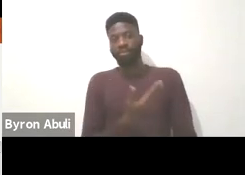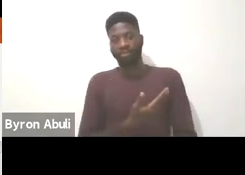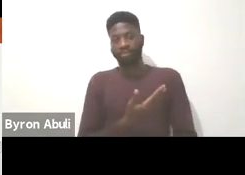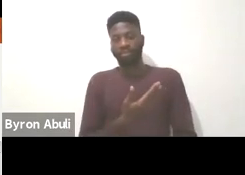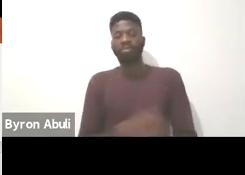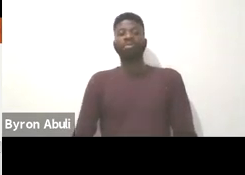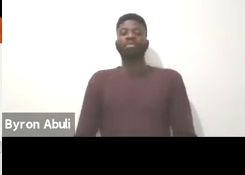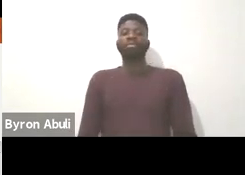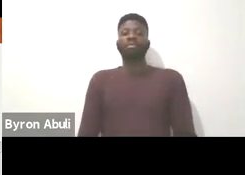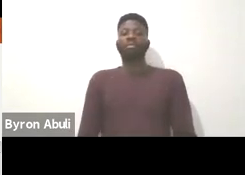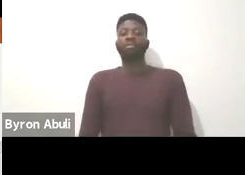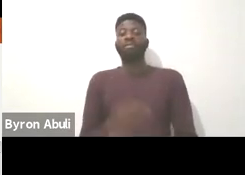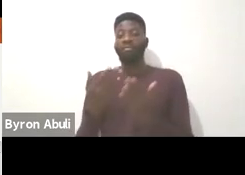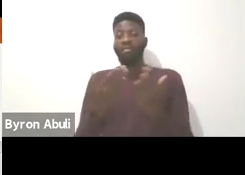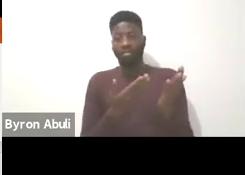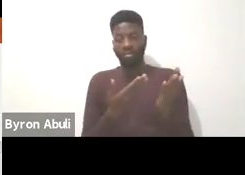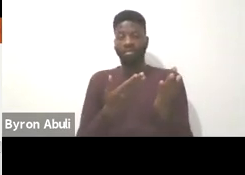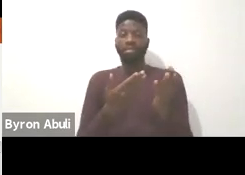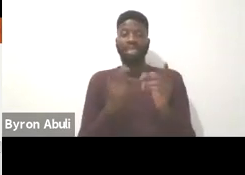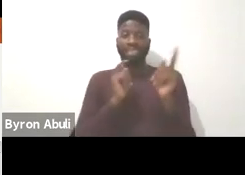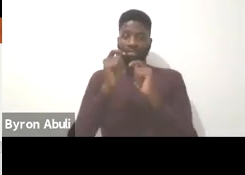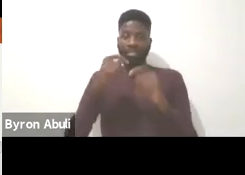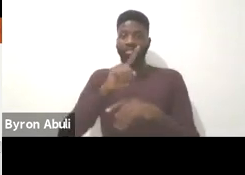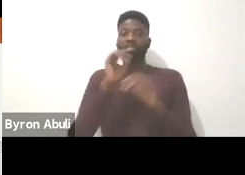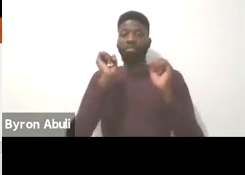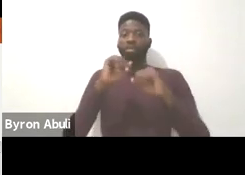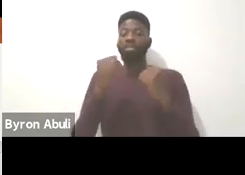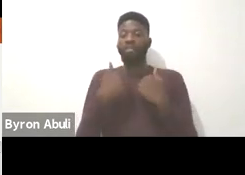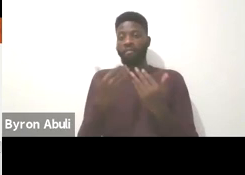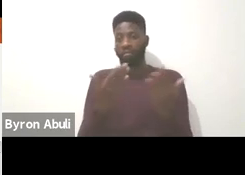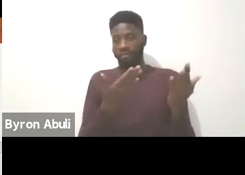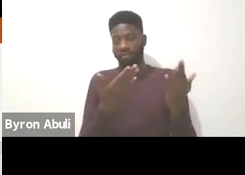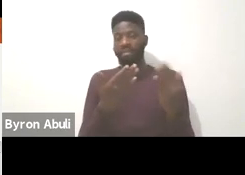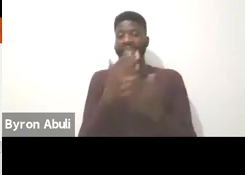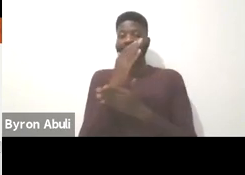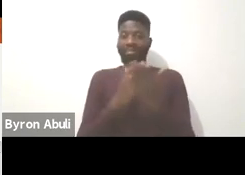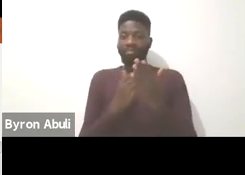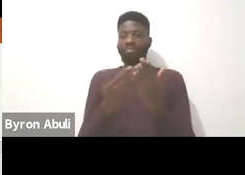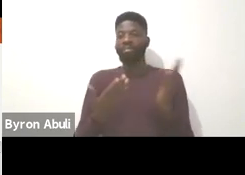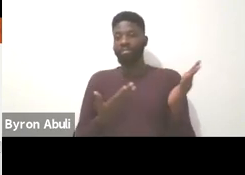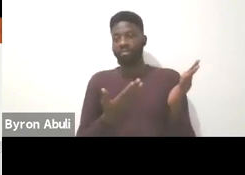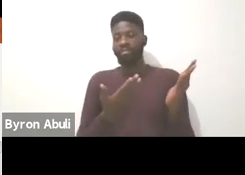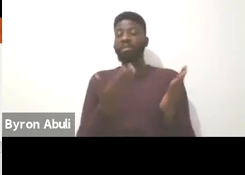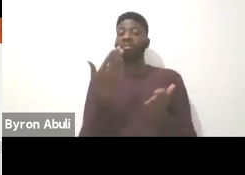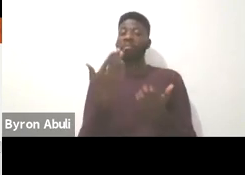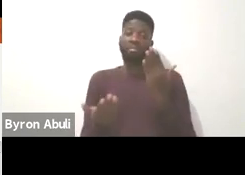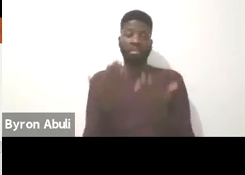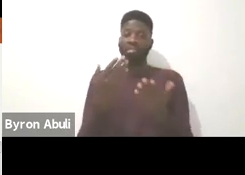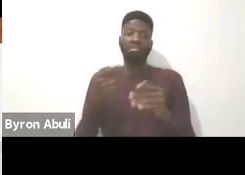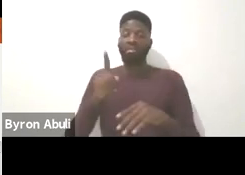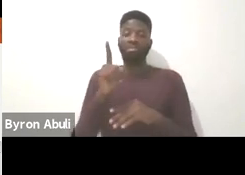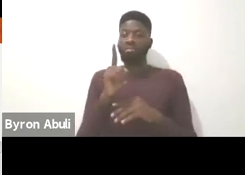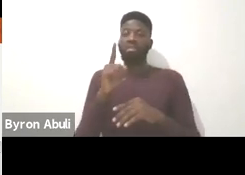These are the kind of interviews that you're likely most probably going to go through. Some of them you may not encounter them, especially